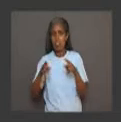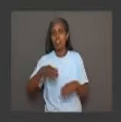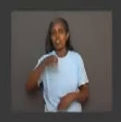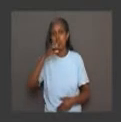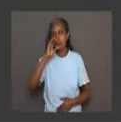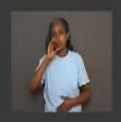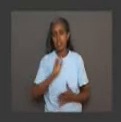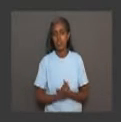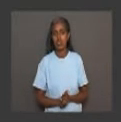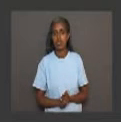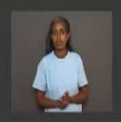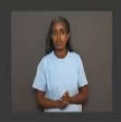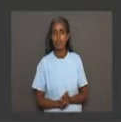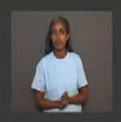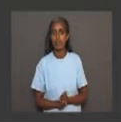herbal beverage.